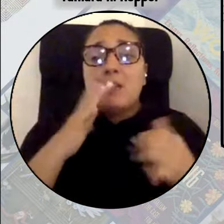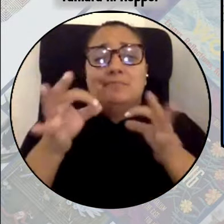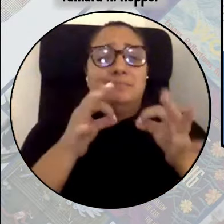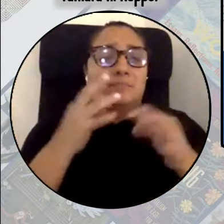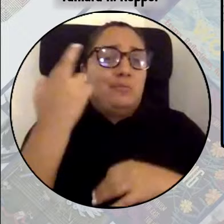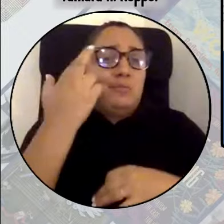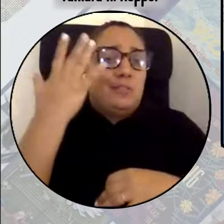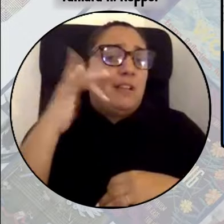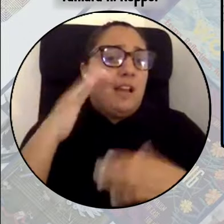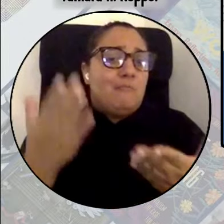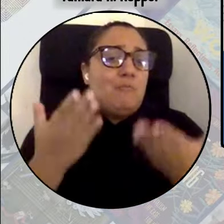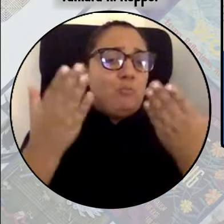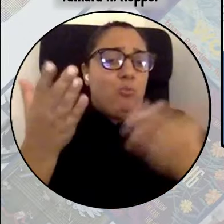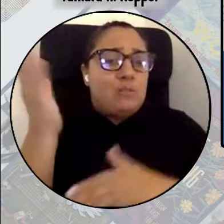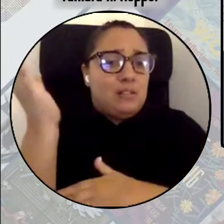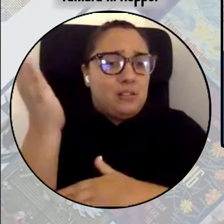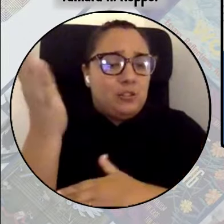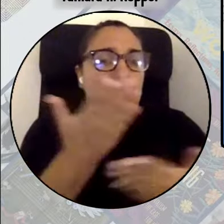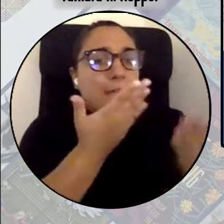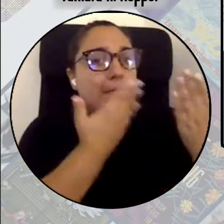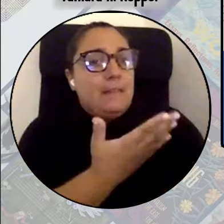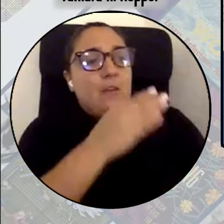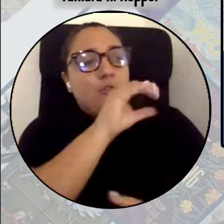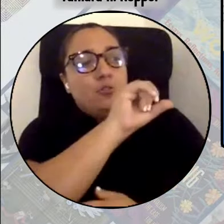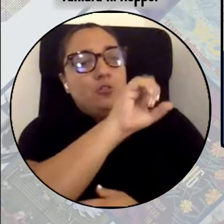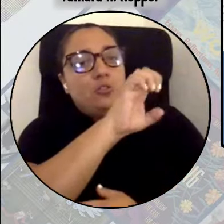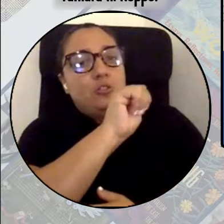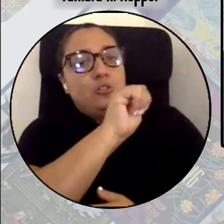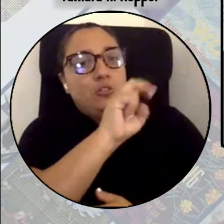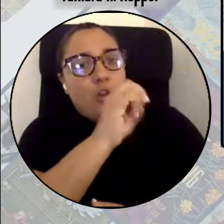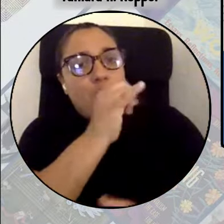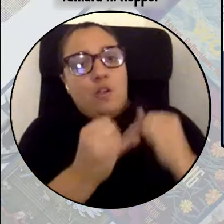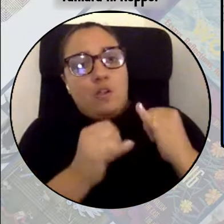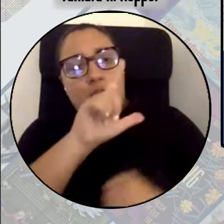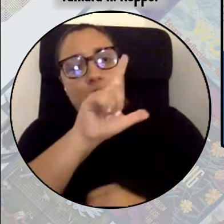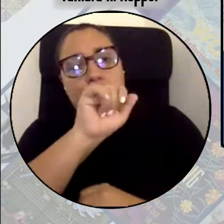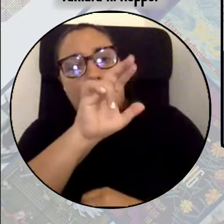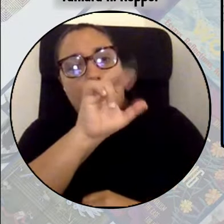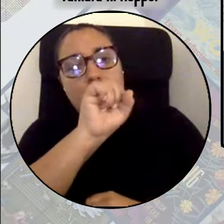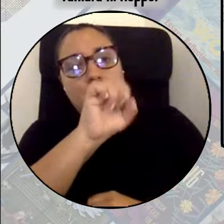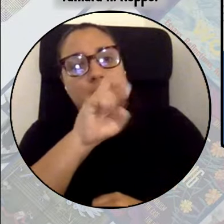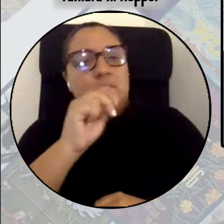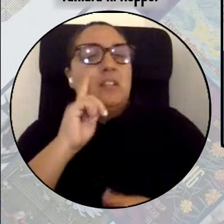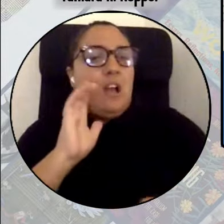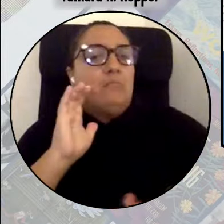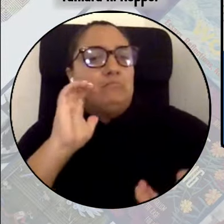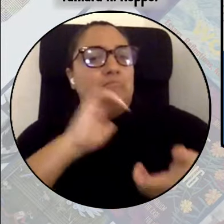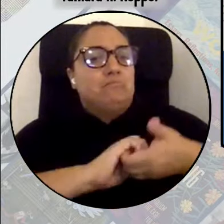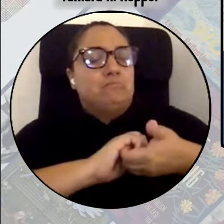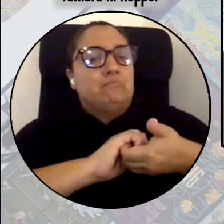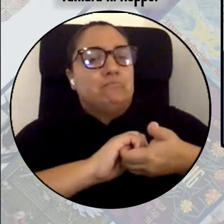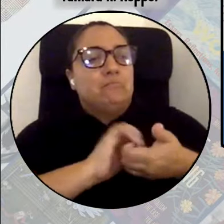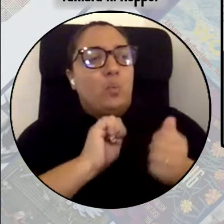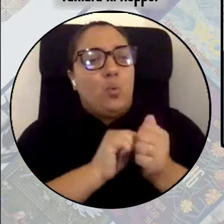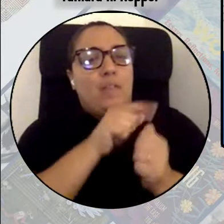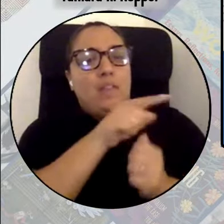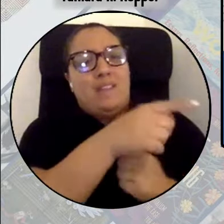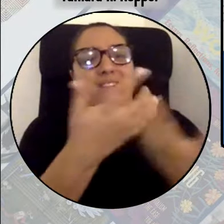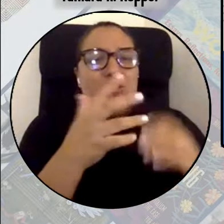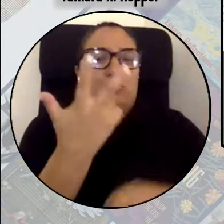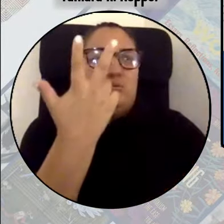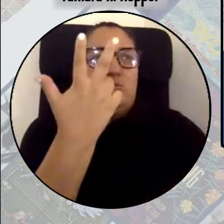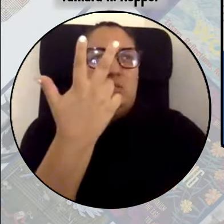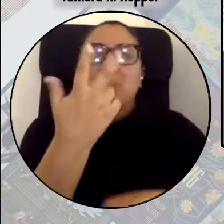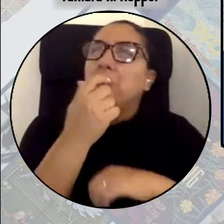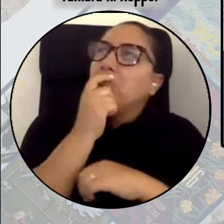first, I want to thank Sean Larson at Haymarket Books, who I have now collaborated with on three of these events, or no,